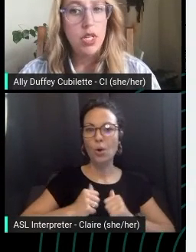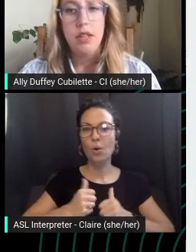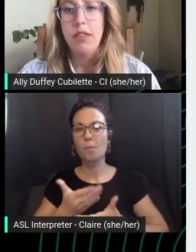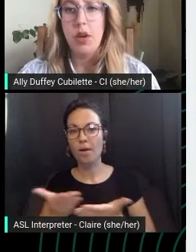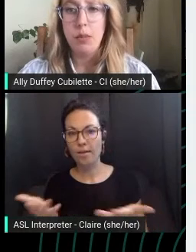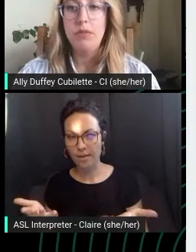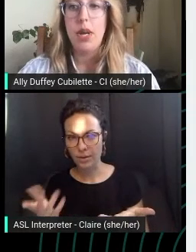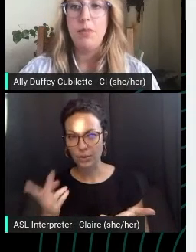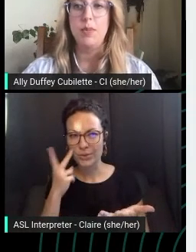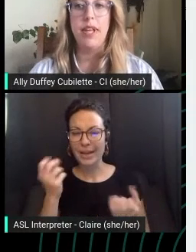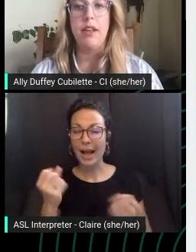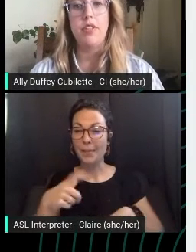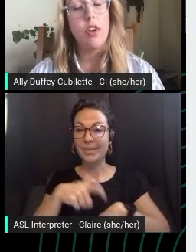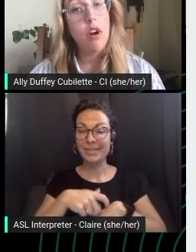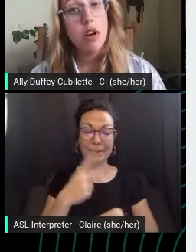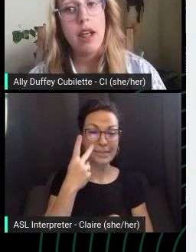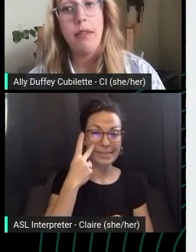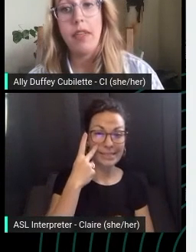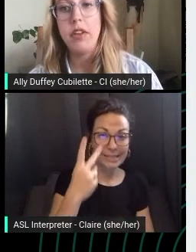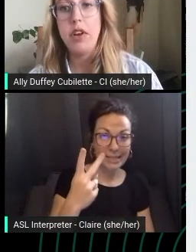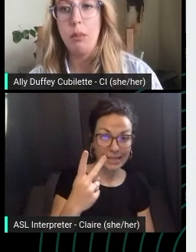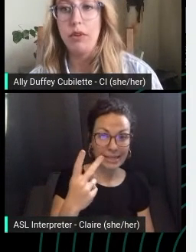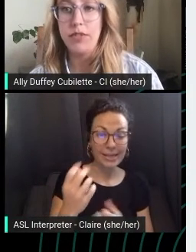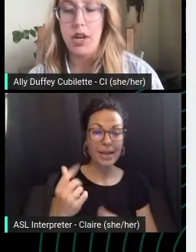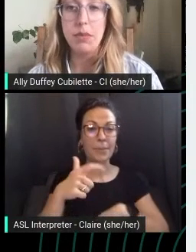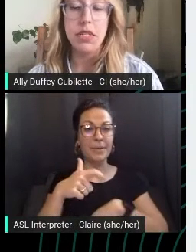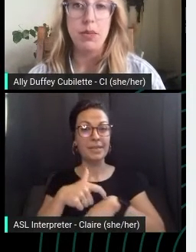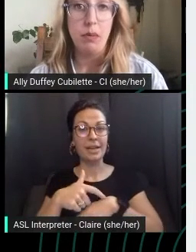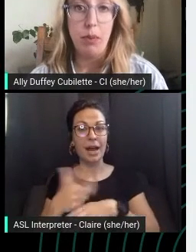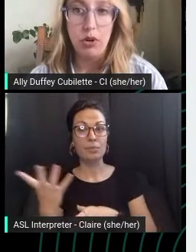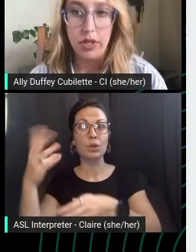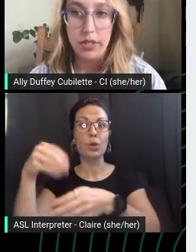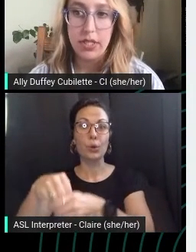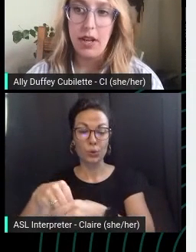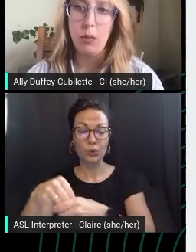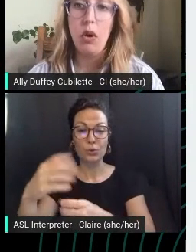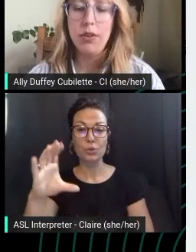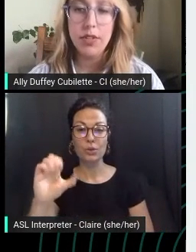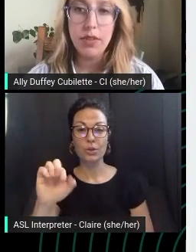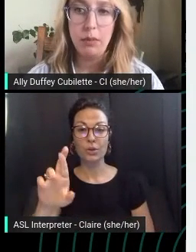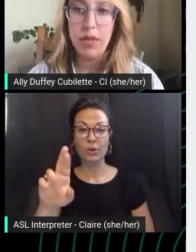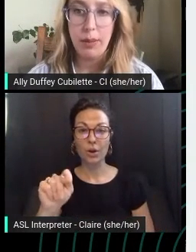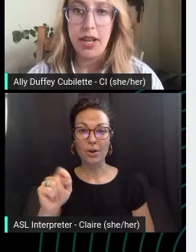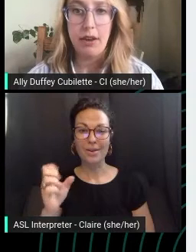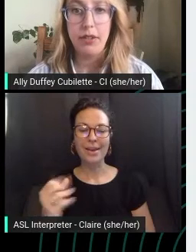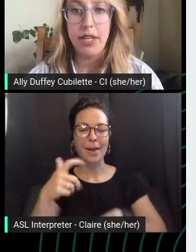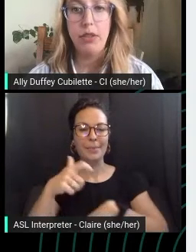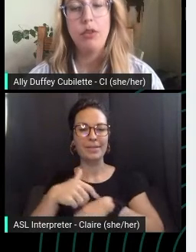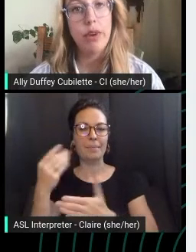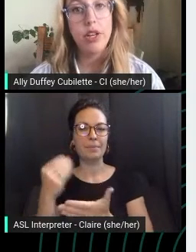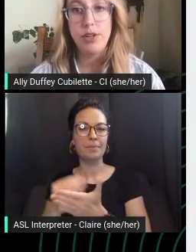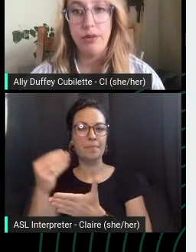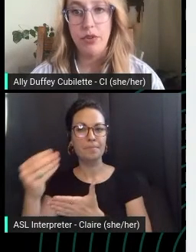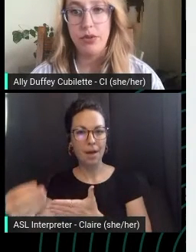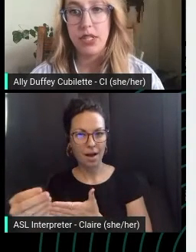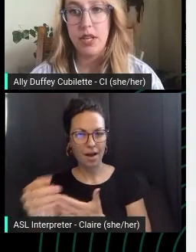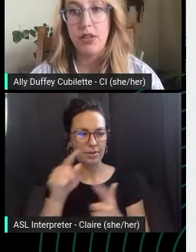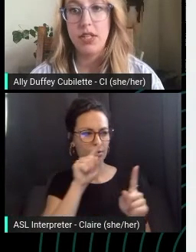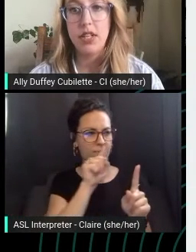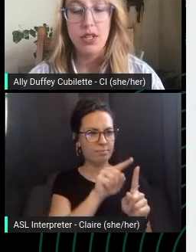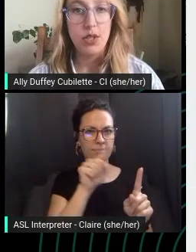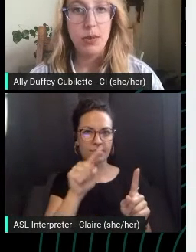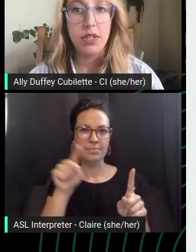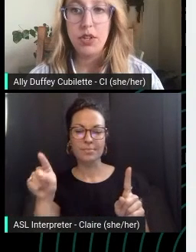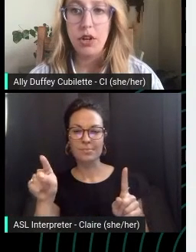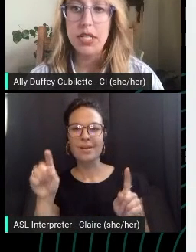viewed, the number of times it's been added to the cart, and then the number of times it's been purchased. And we'll also then be able to calculate the ratio of those